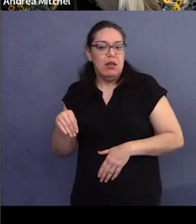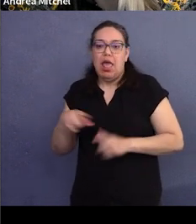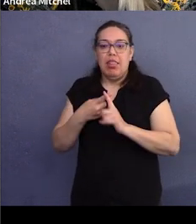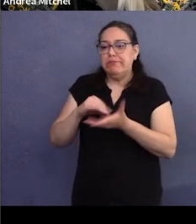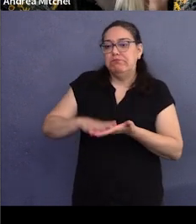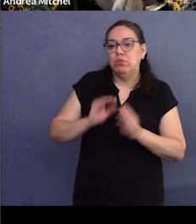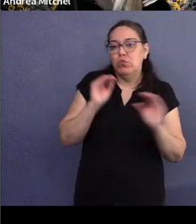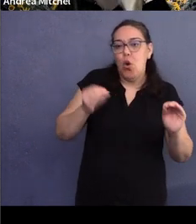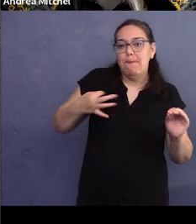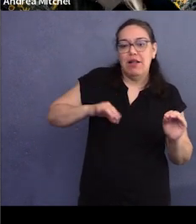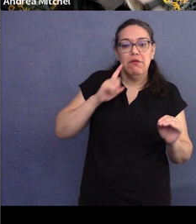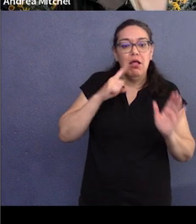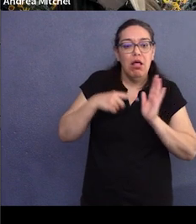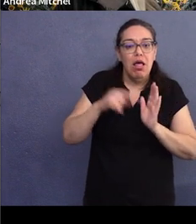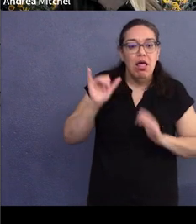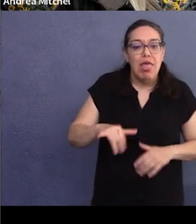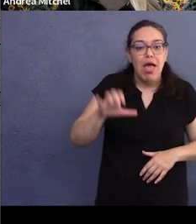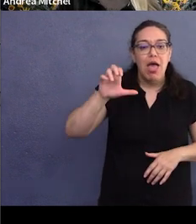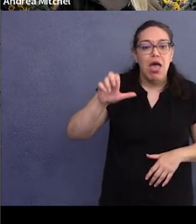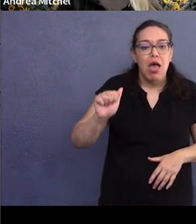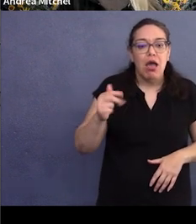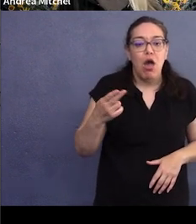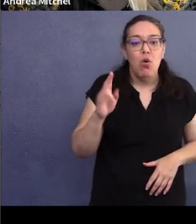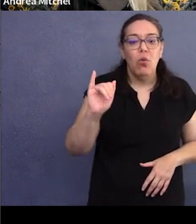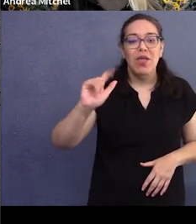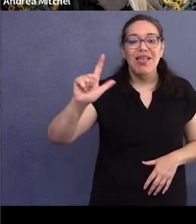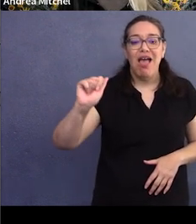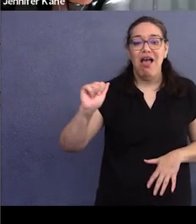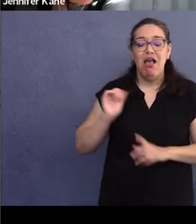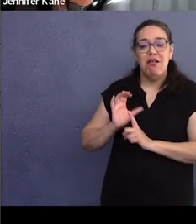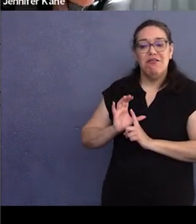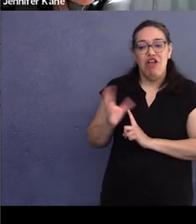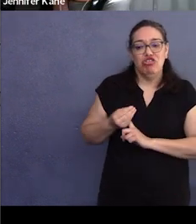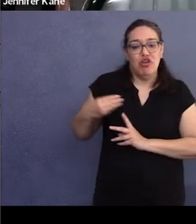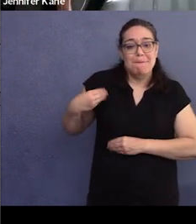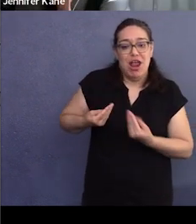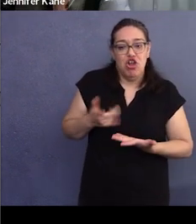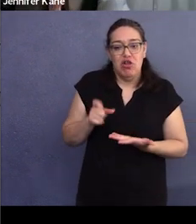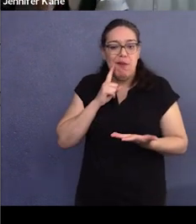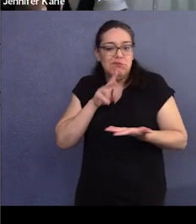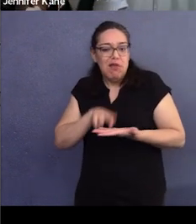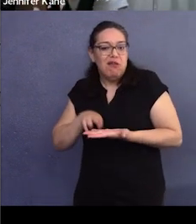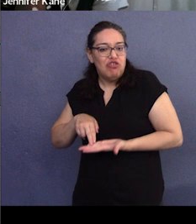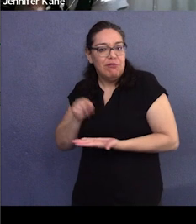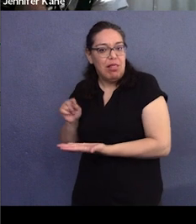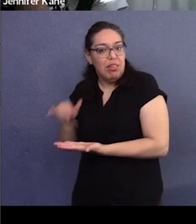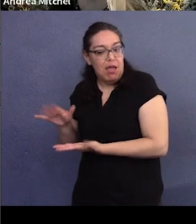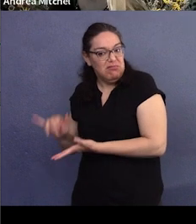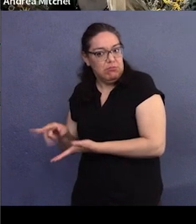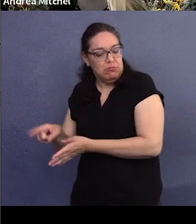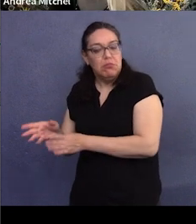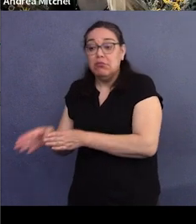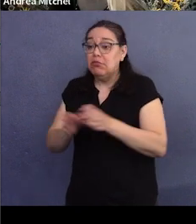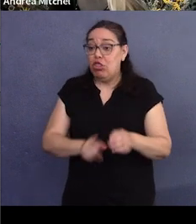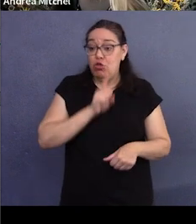I did with the Quia Culture Bear, I would put under contract. Right. Now in the real world,